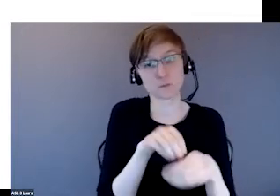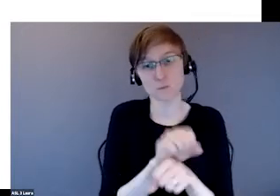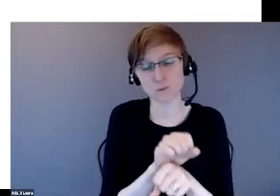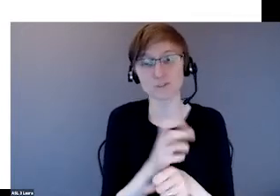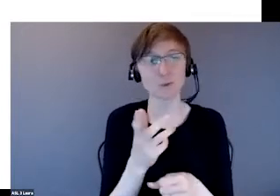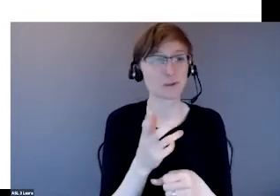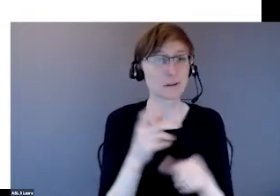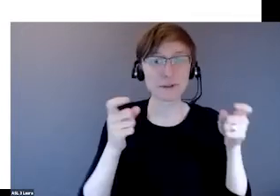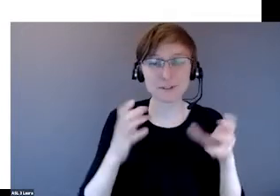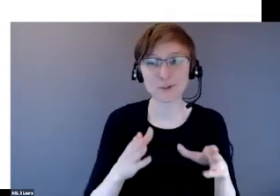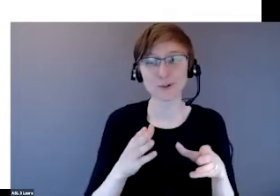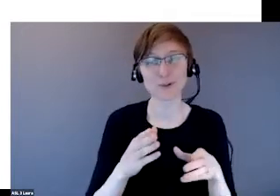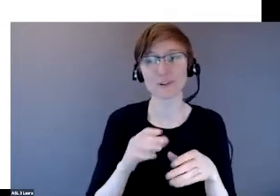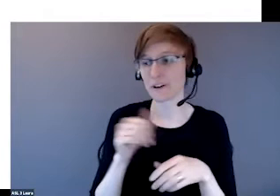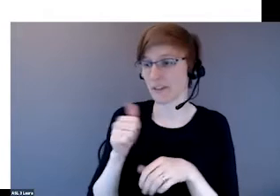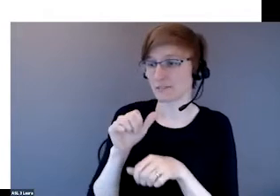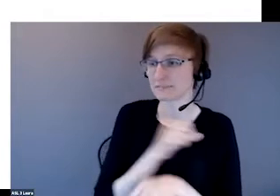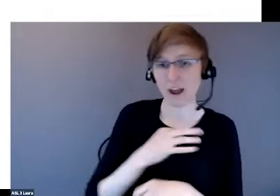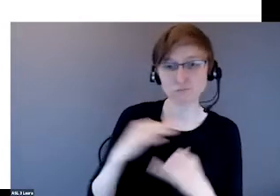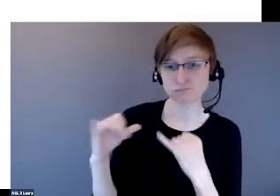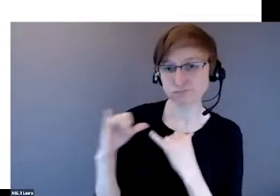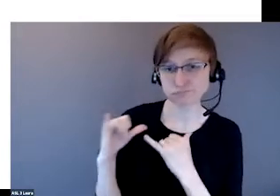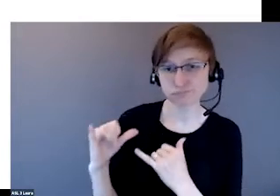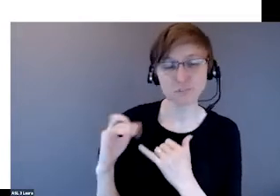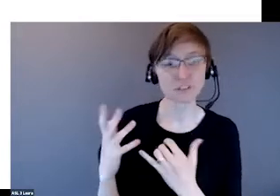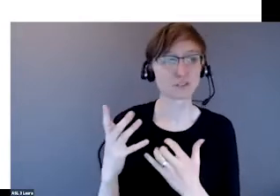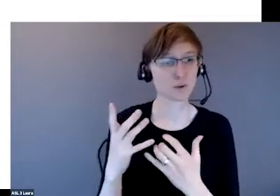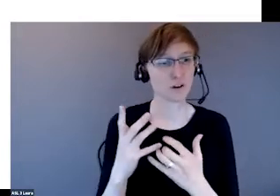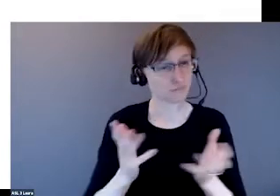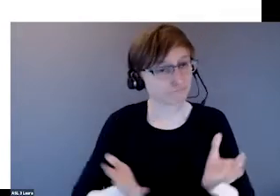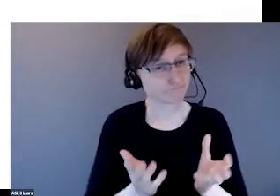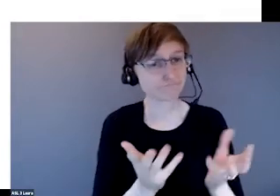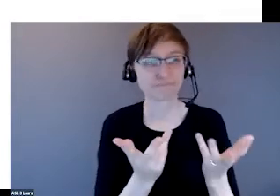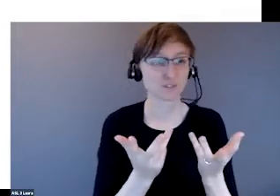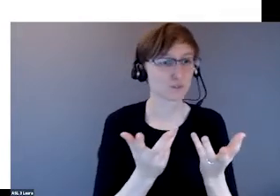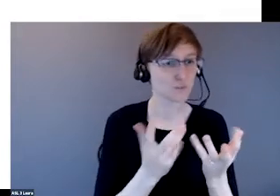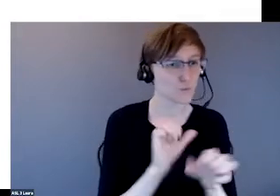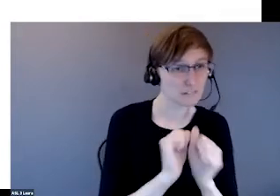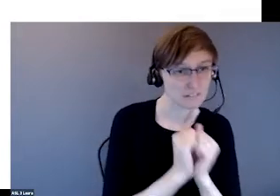to challenging tasks, which then allows one to build skills and then really build up one's career,